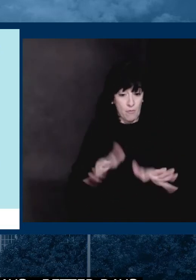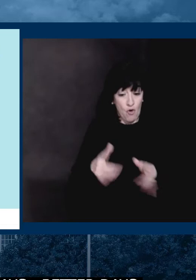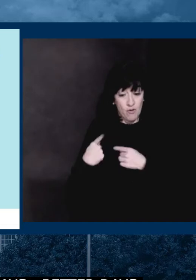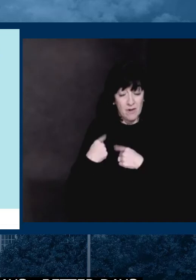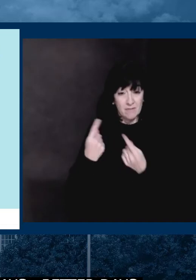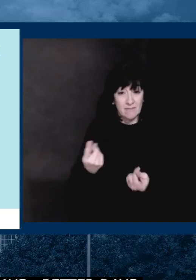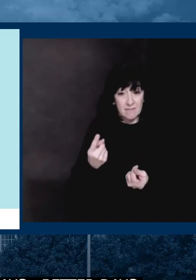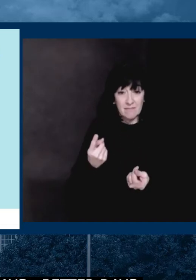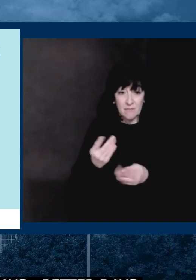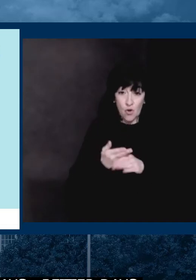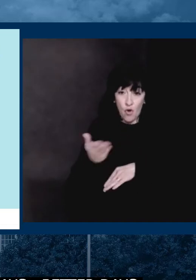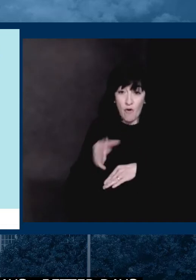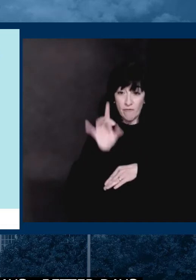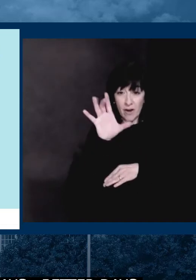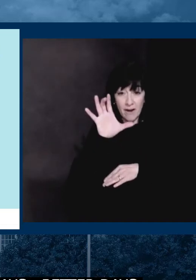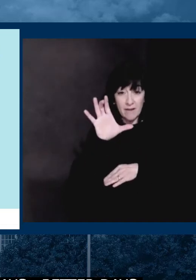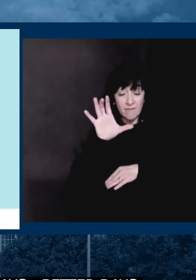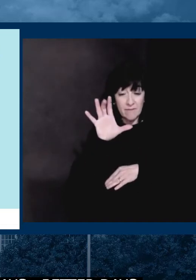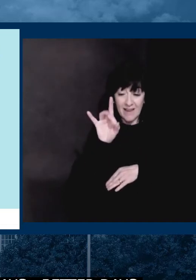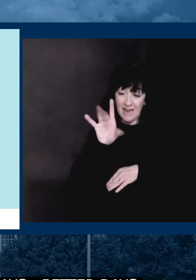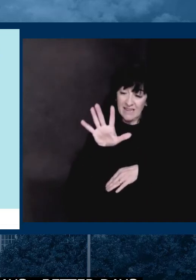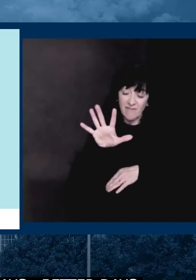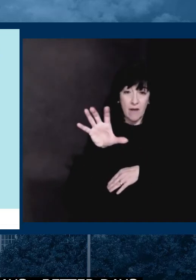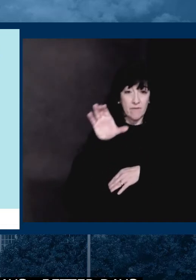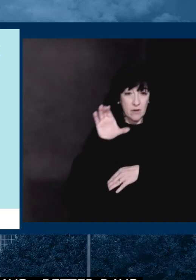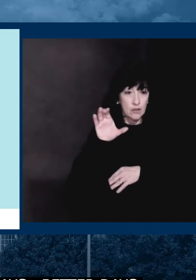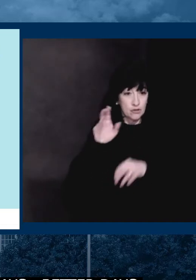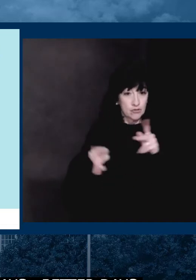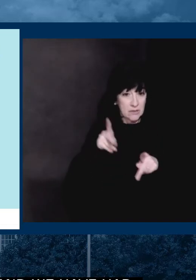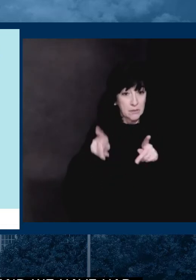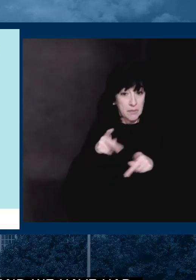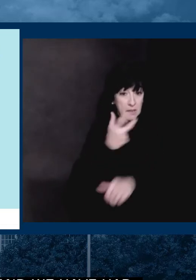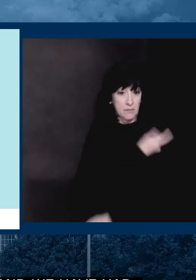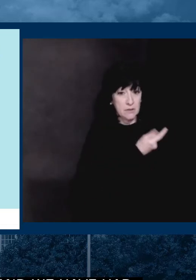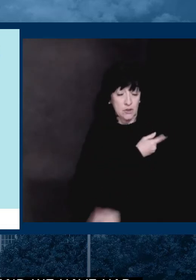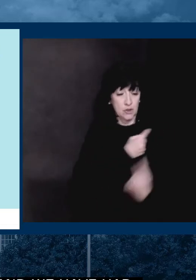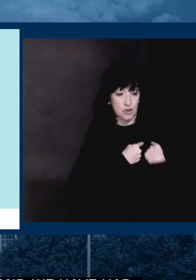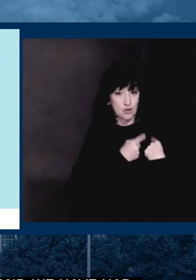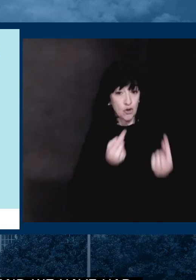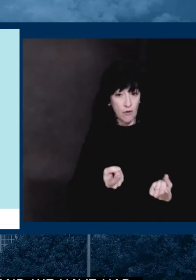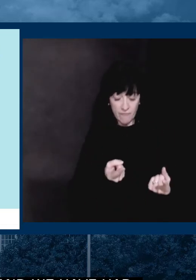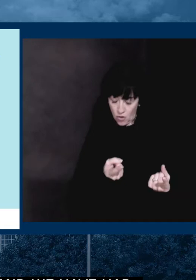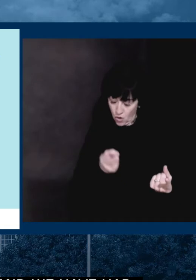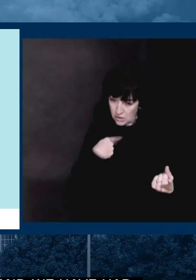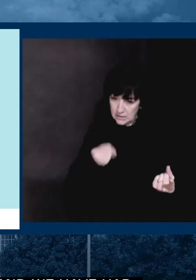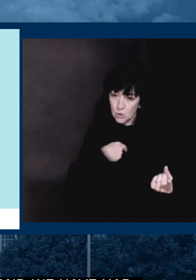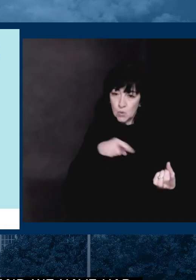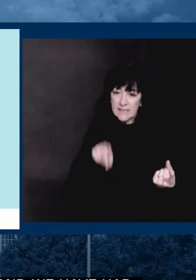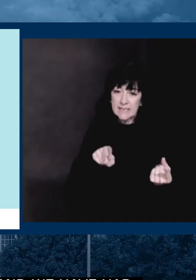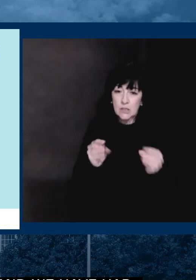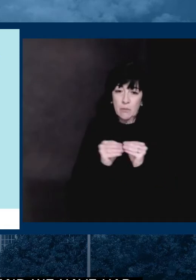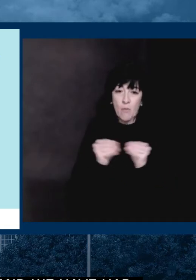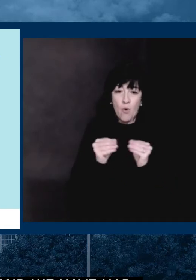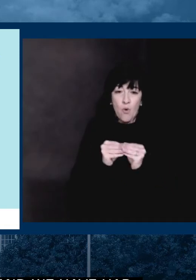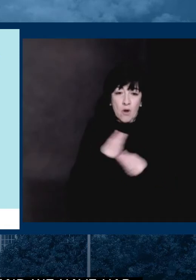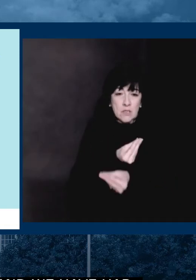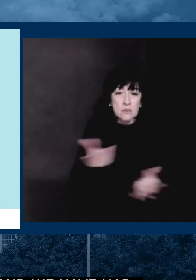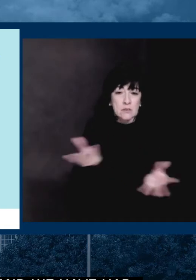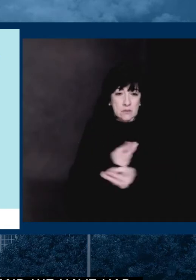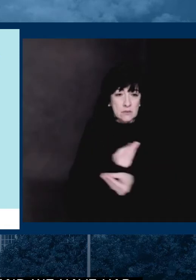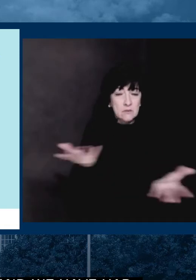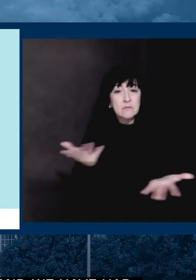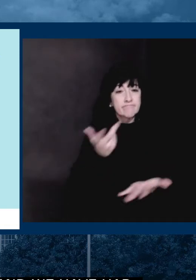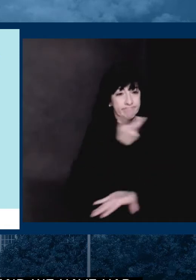people vaccinated in our state. We need to ramp that up just like we ramped up testing. This has got to be